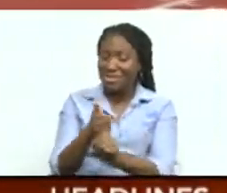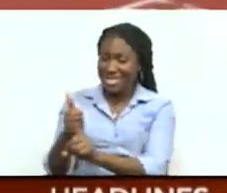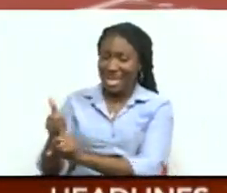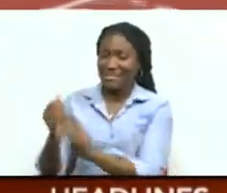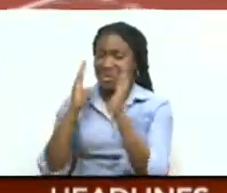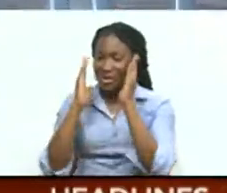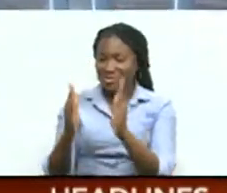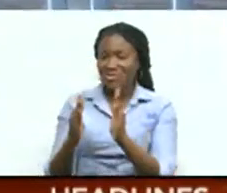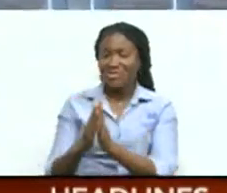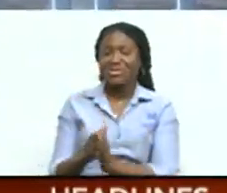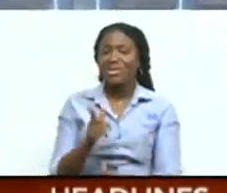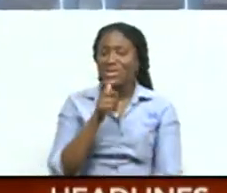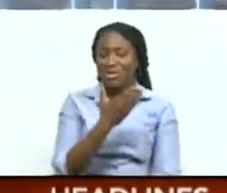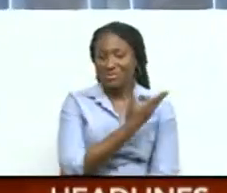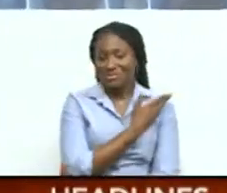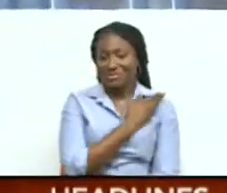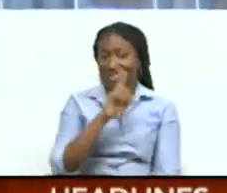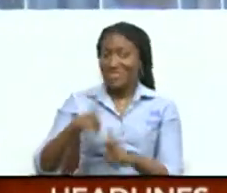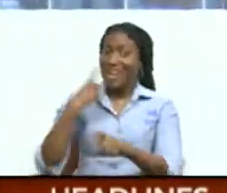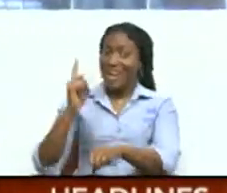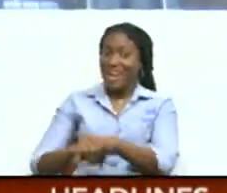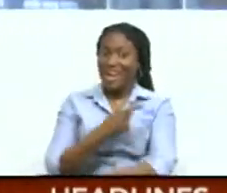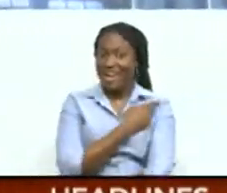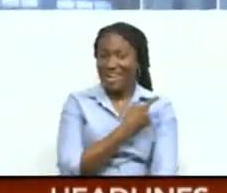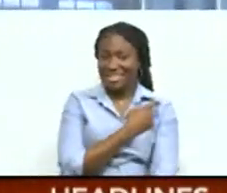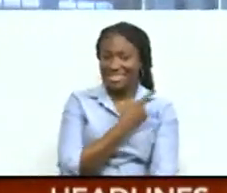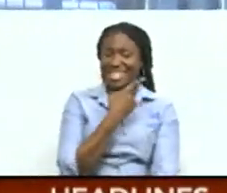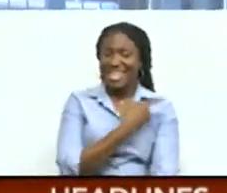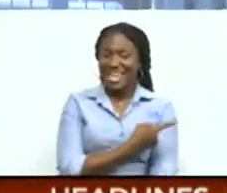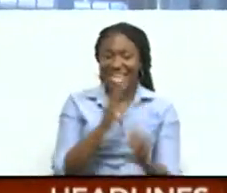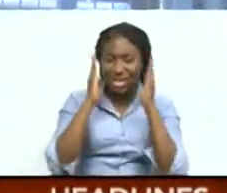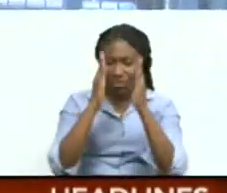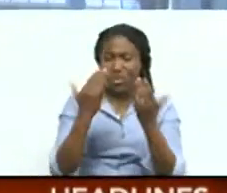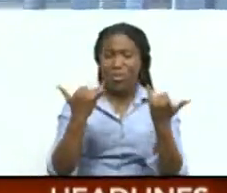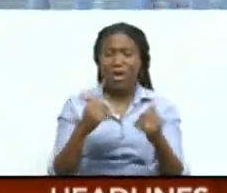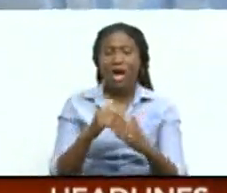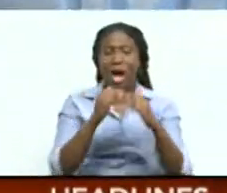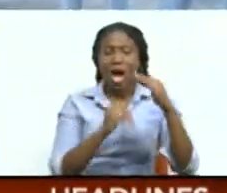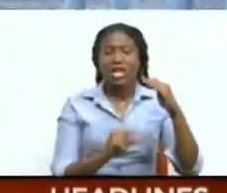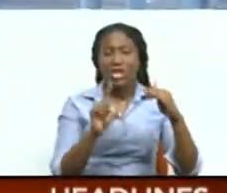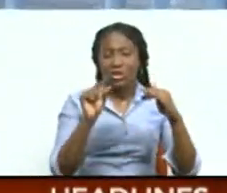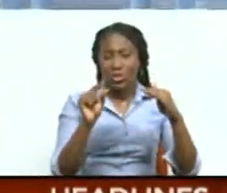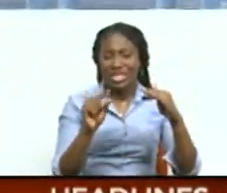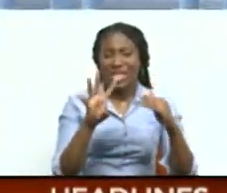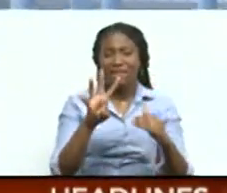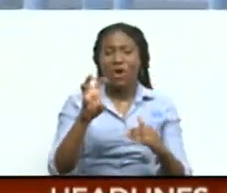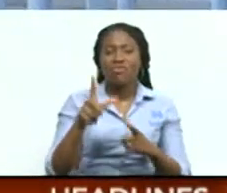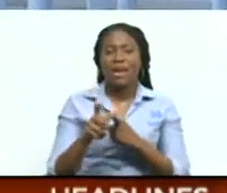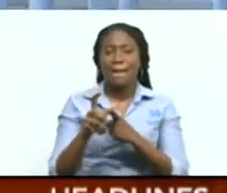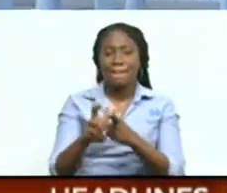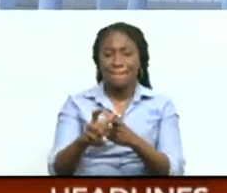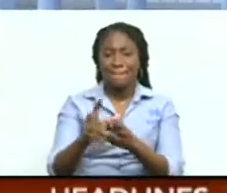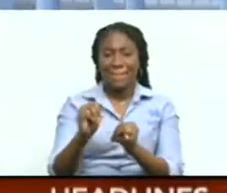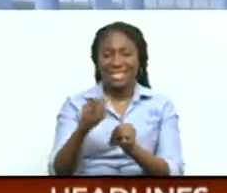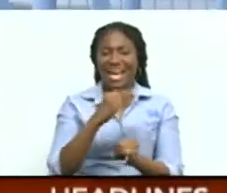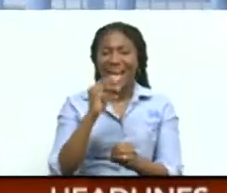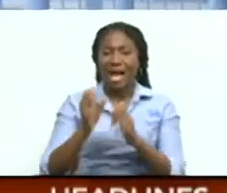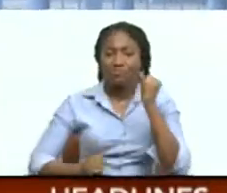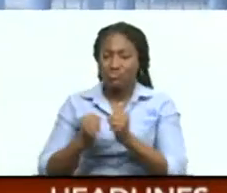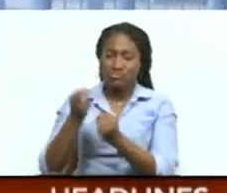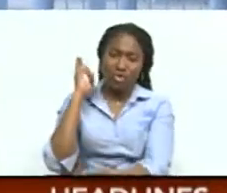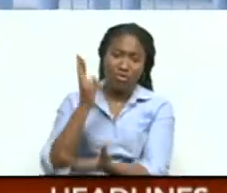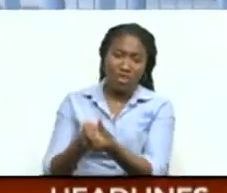with Games debutant Kirel Thomas. Thomas specializes in the under-20 400-meter and 4x400-meter